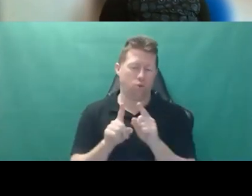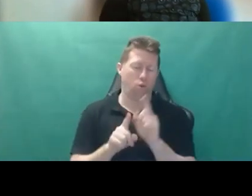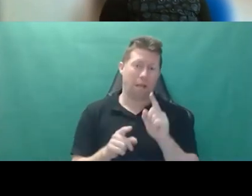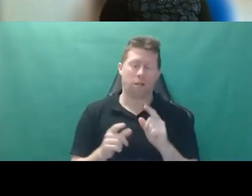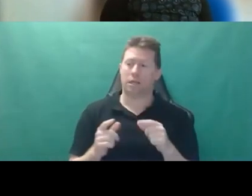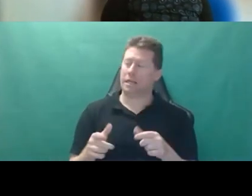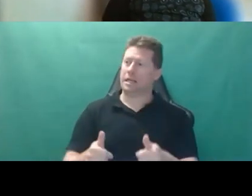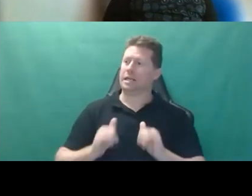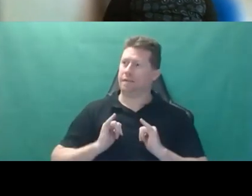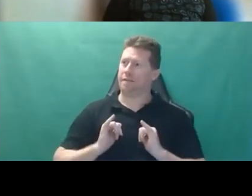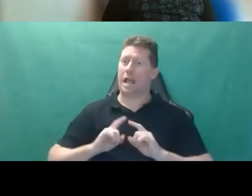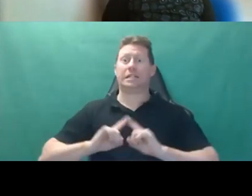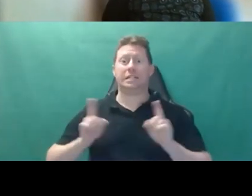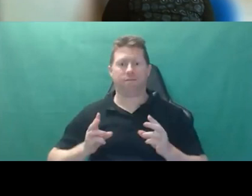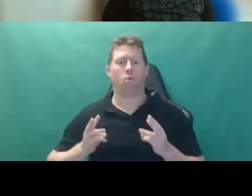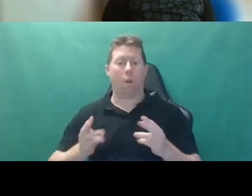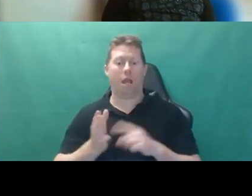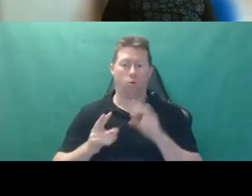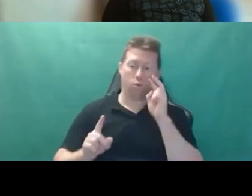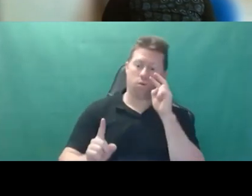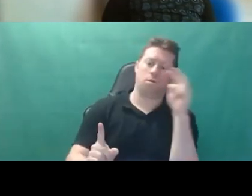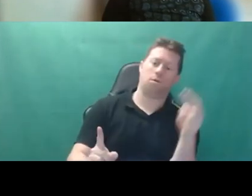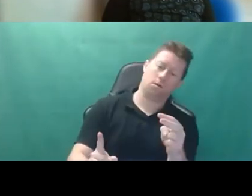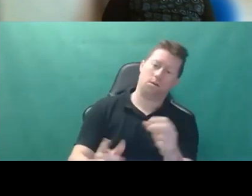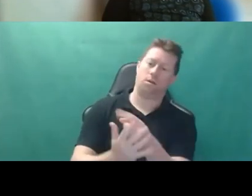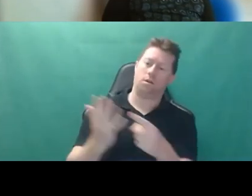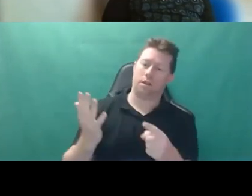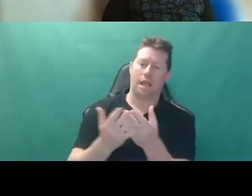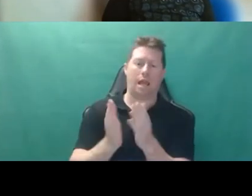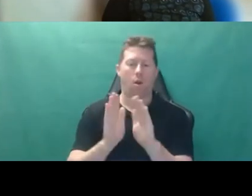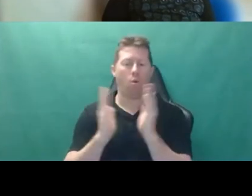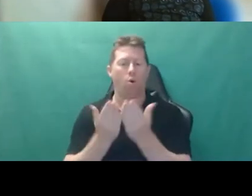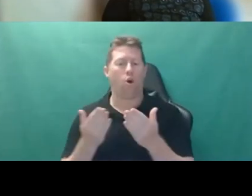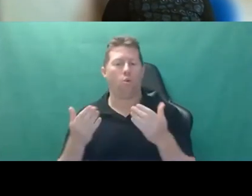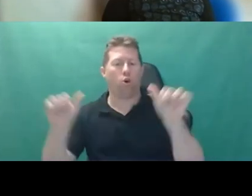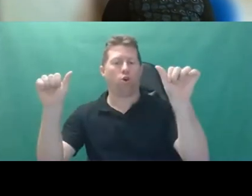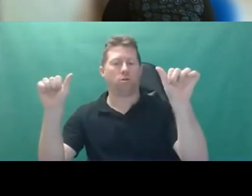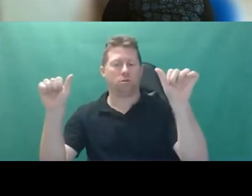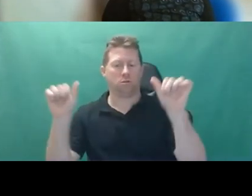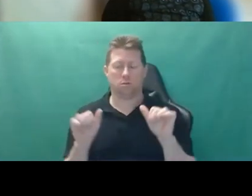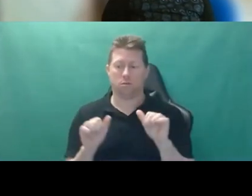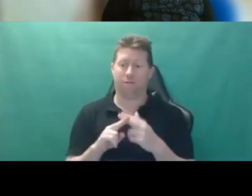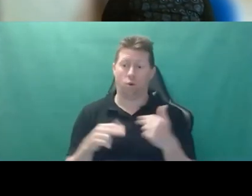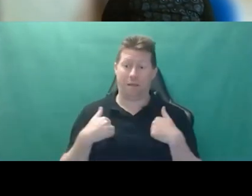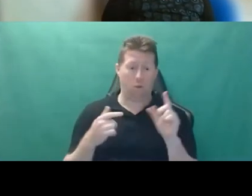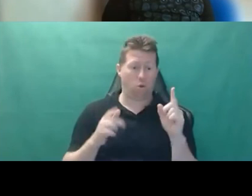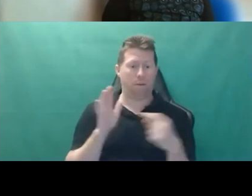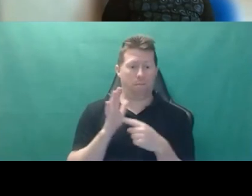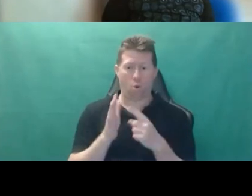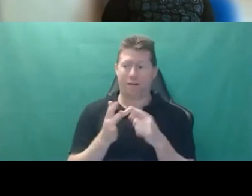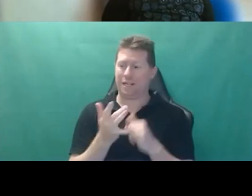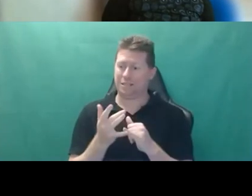a different way of looking at disability and looking at the world. And it's, to me, what's really important in disability is kind of conceiving